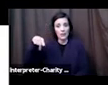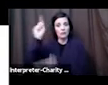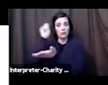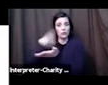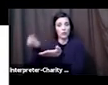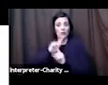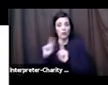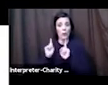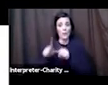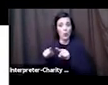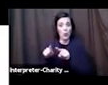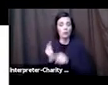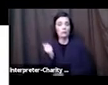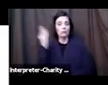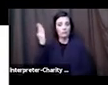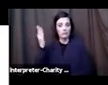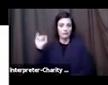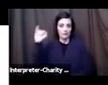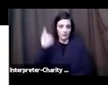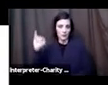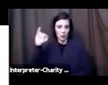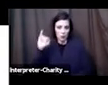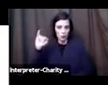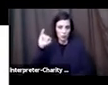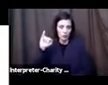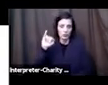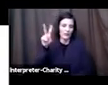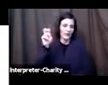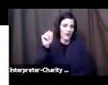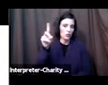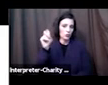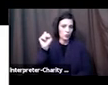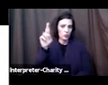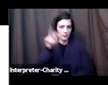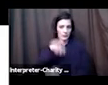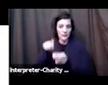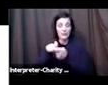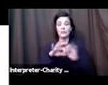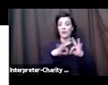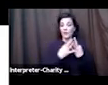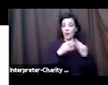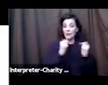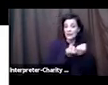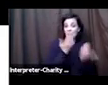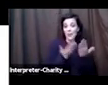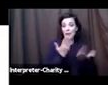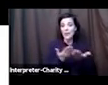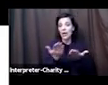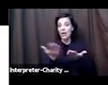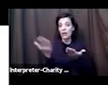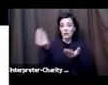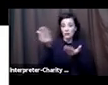report and submit that paperwork and report to the device vendor specifically. The family and team might have to sign off on some